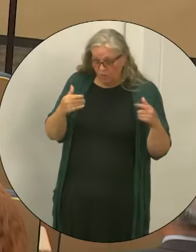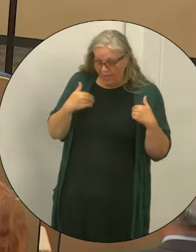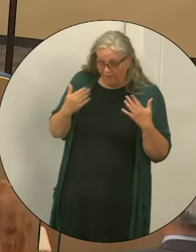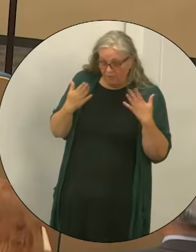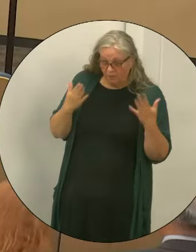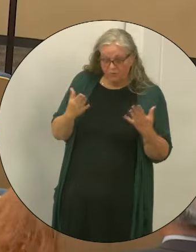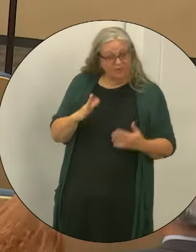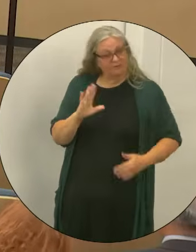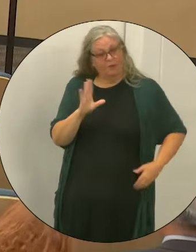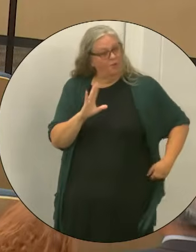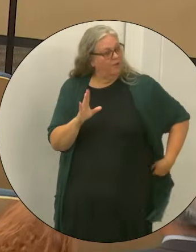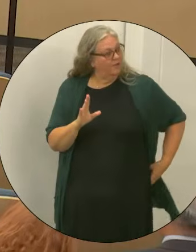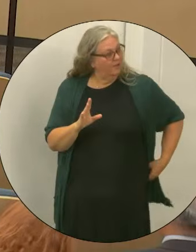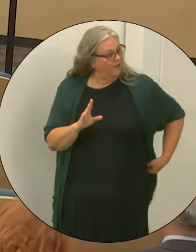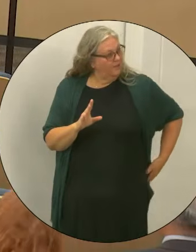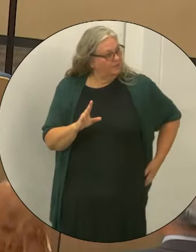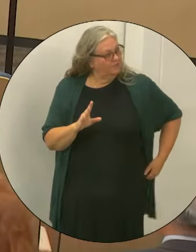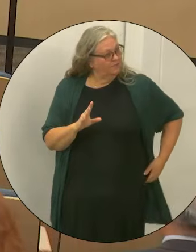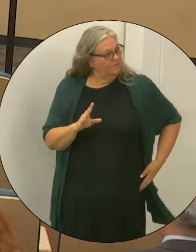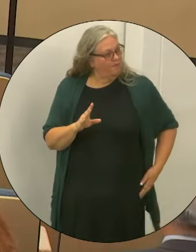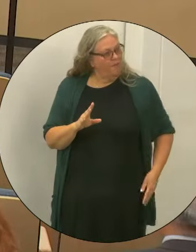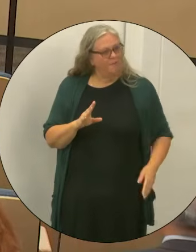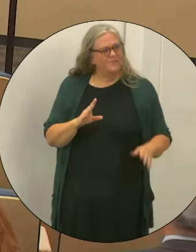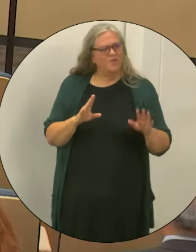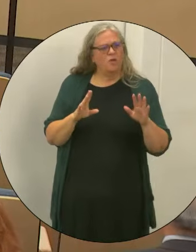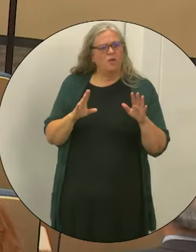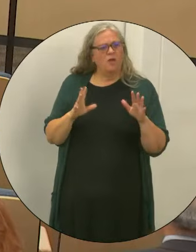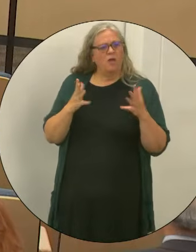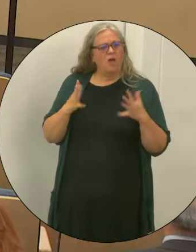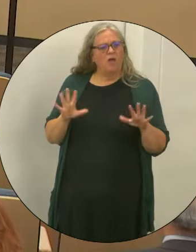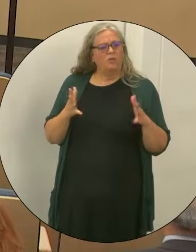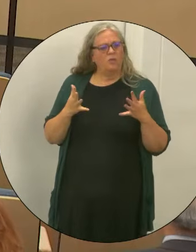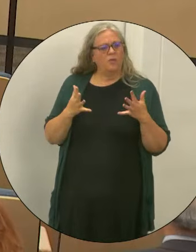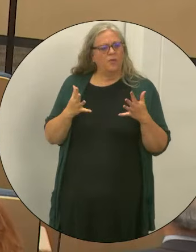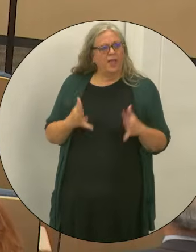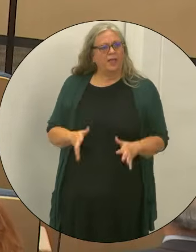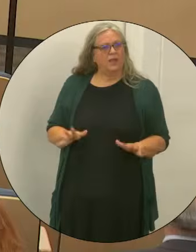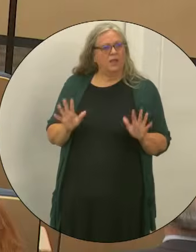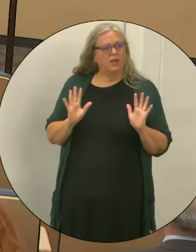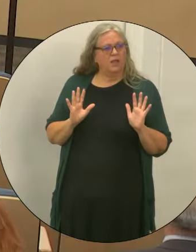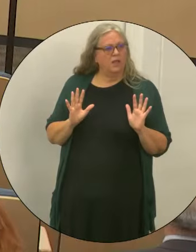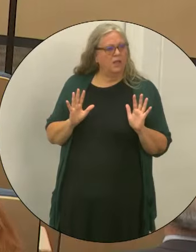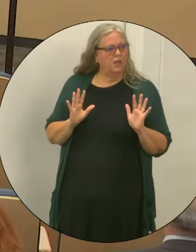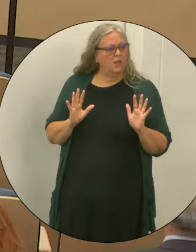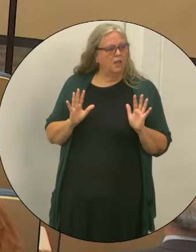don't, because I have to look at, well, what was number, we already did, so,